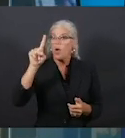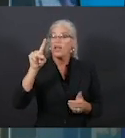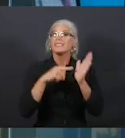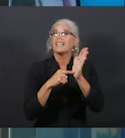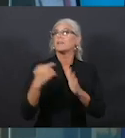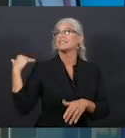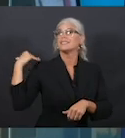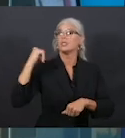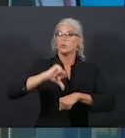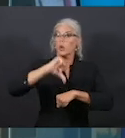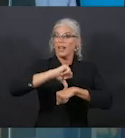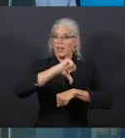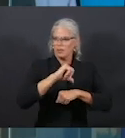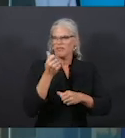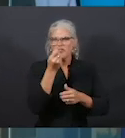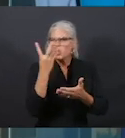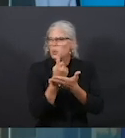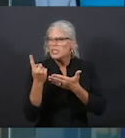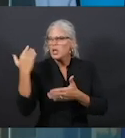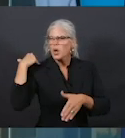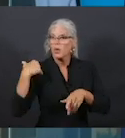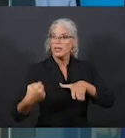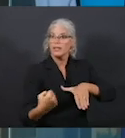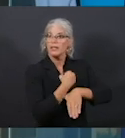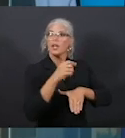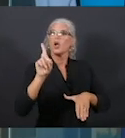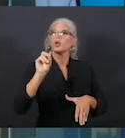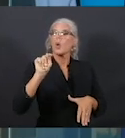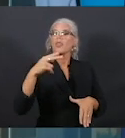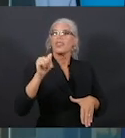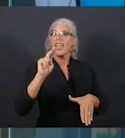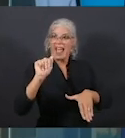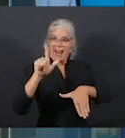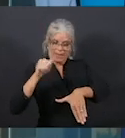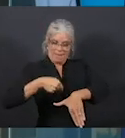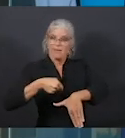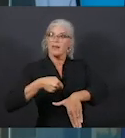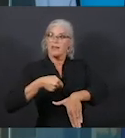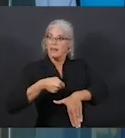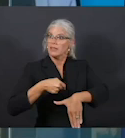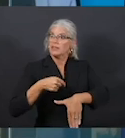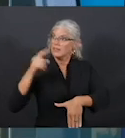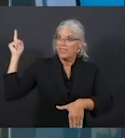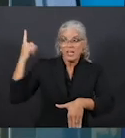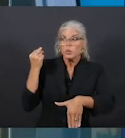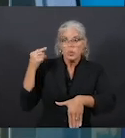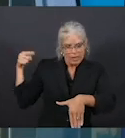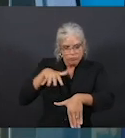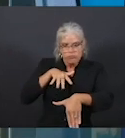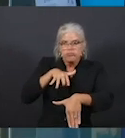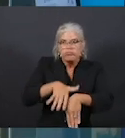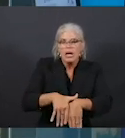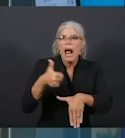ago, individuals from Dothan, Alabama, came in to help out the city of Tallahassee. So we're going to be able to pull those resources